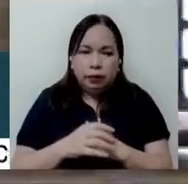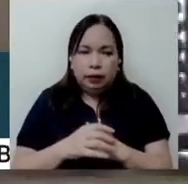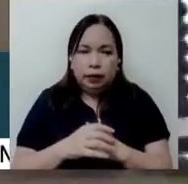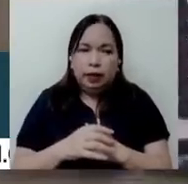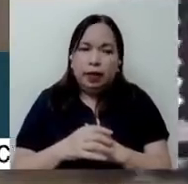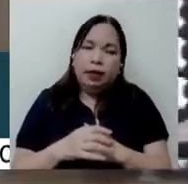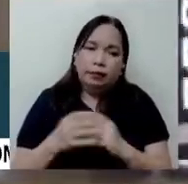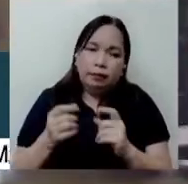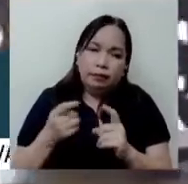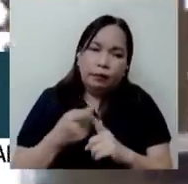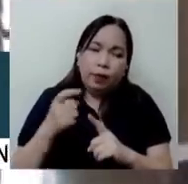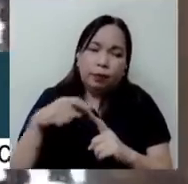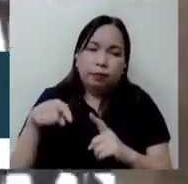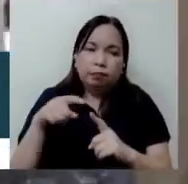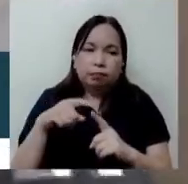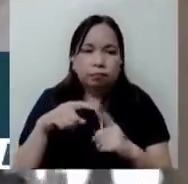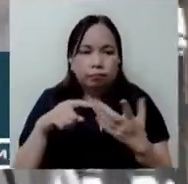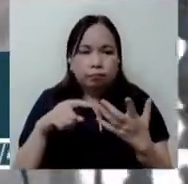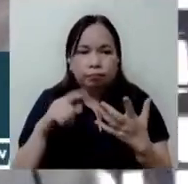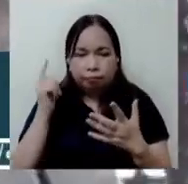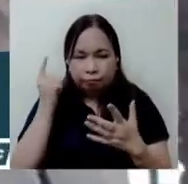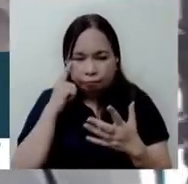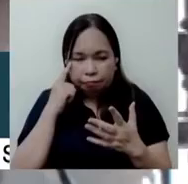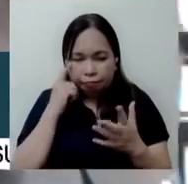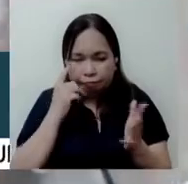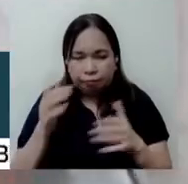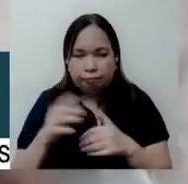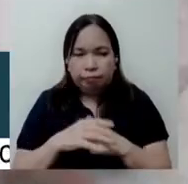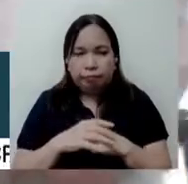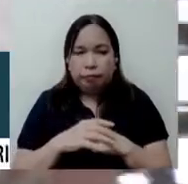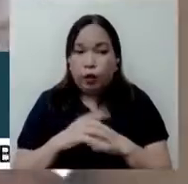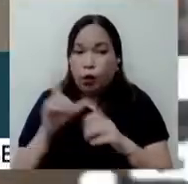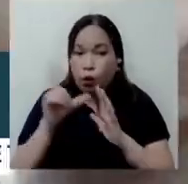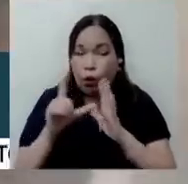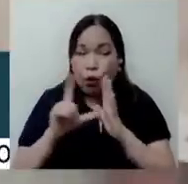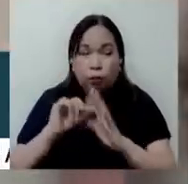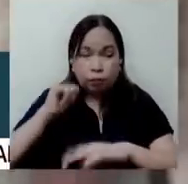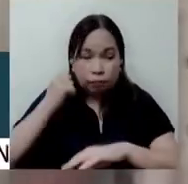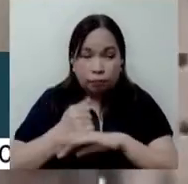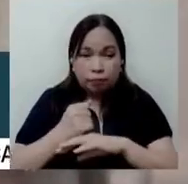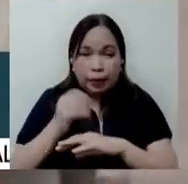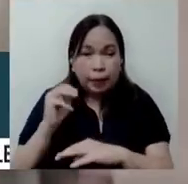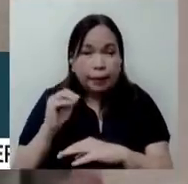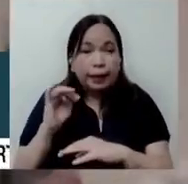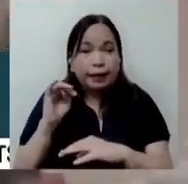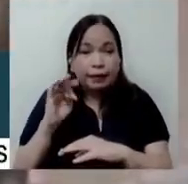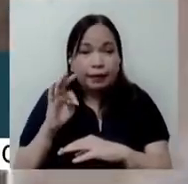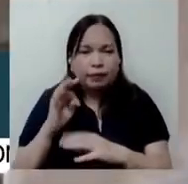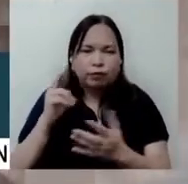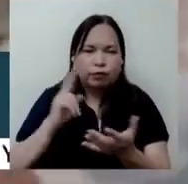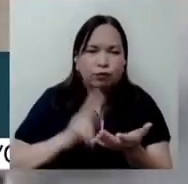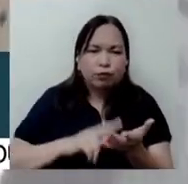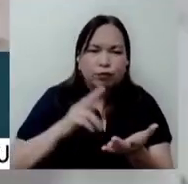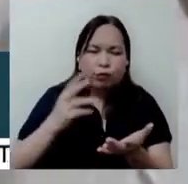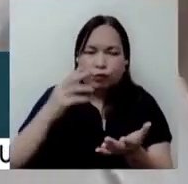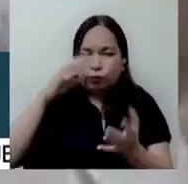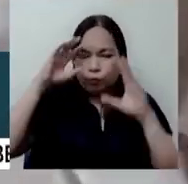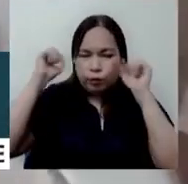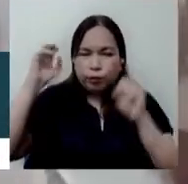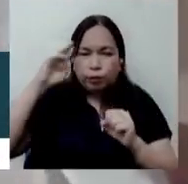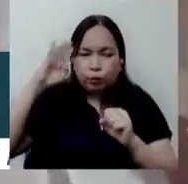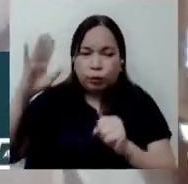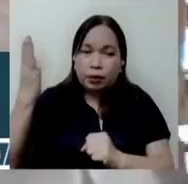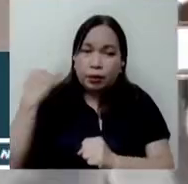privatization of government assets. The law creating the Maharlika Fund was signed by President Marcos in July, despite strong opposition from